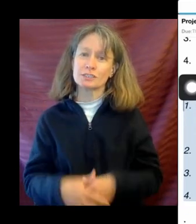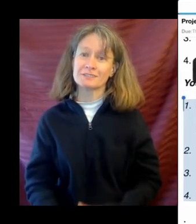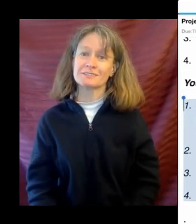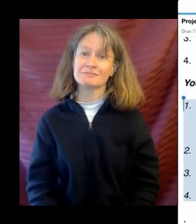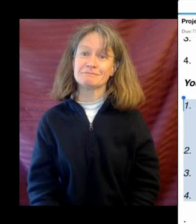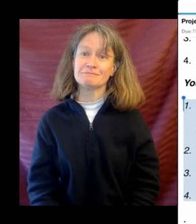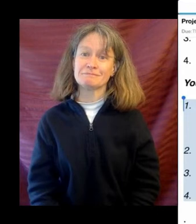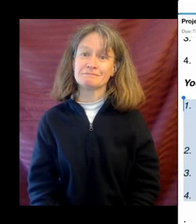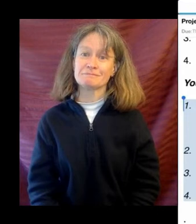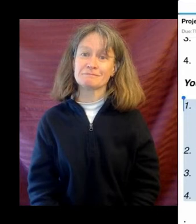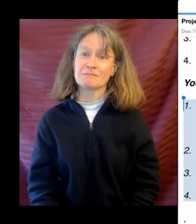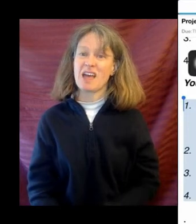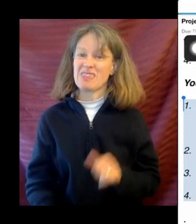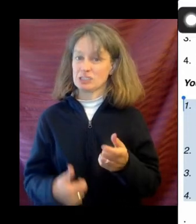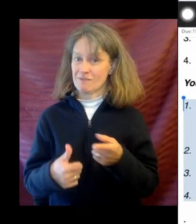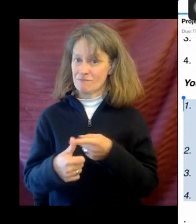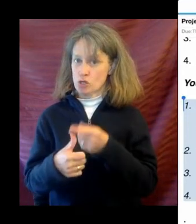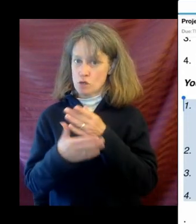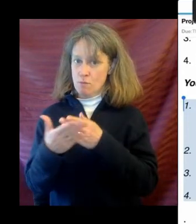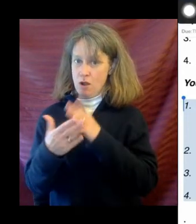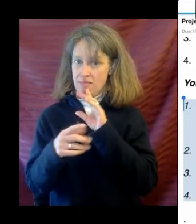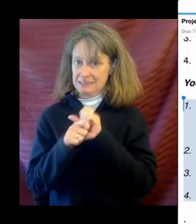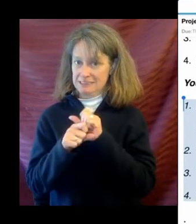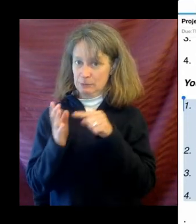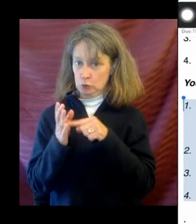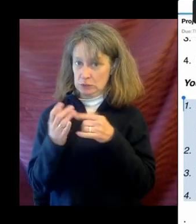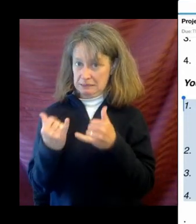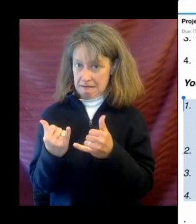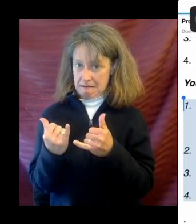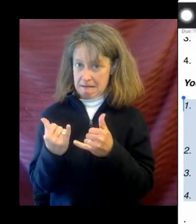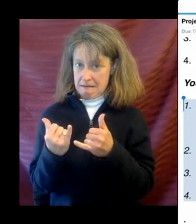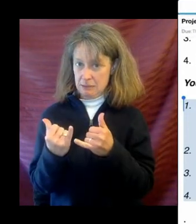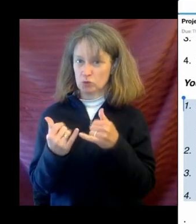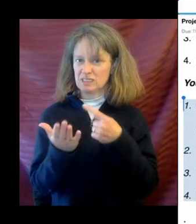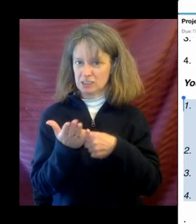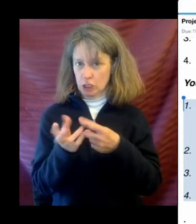So that's the first part that's due today. I'm gonna go back.